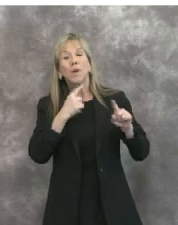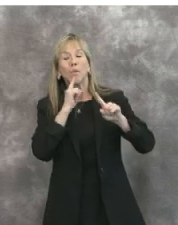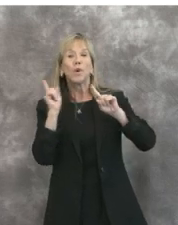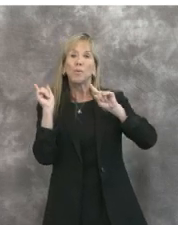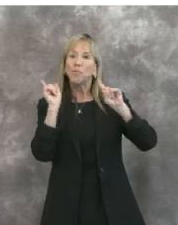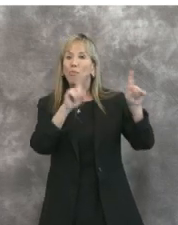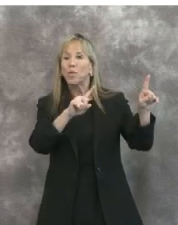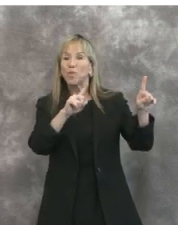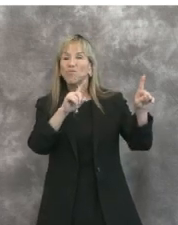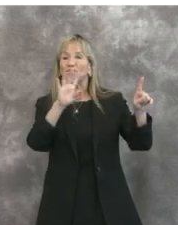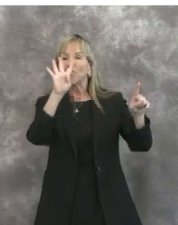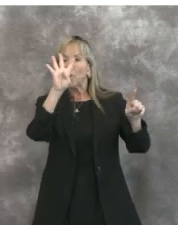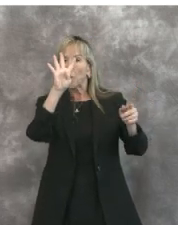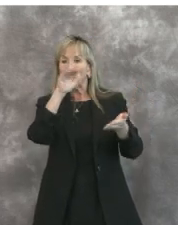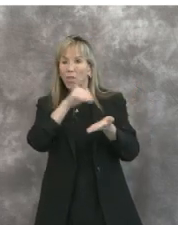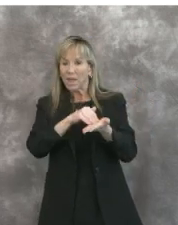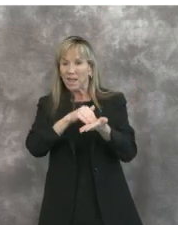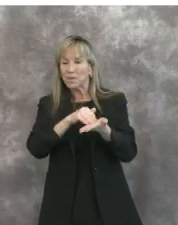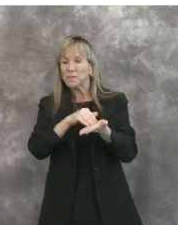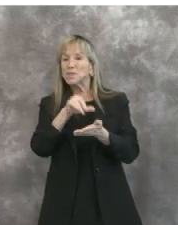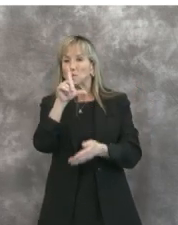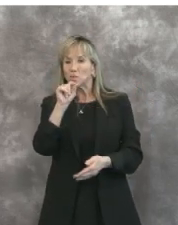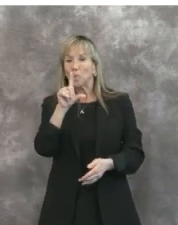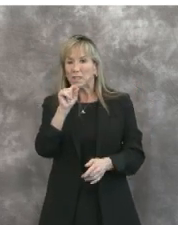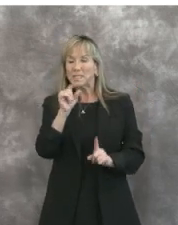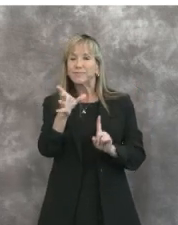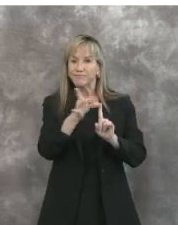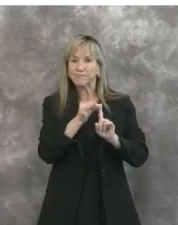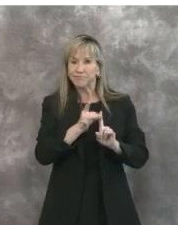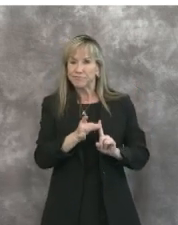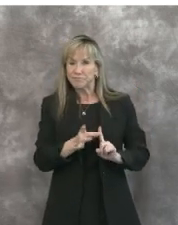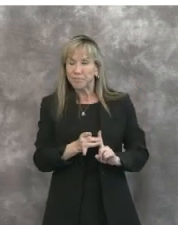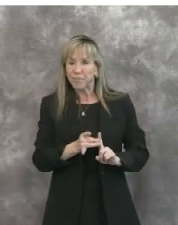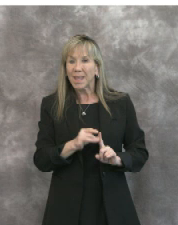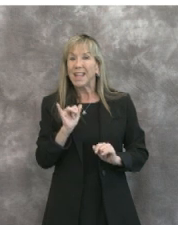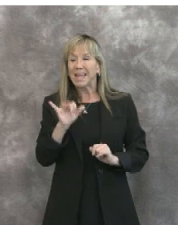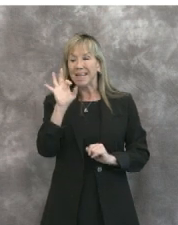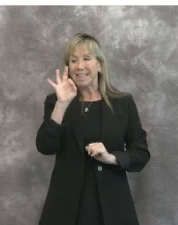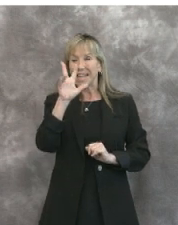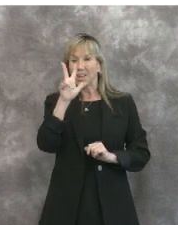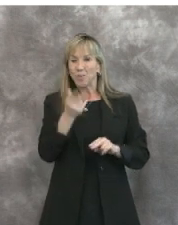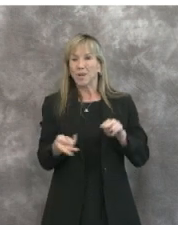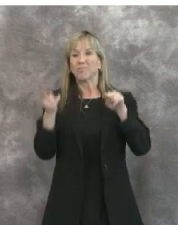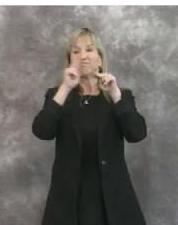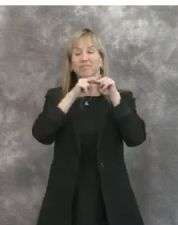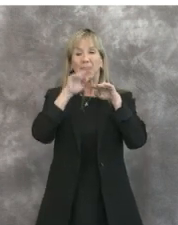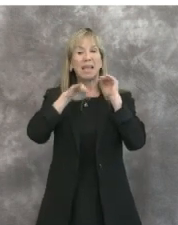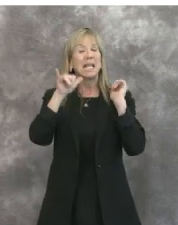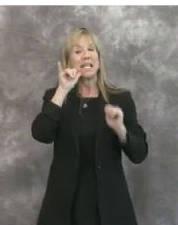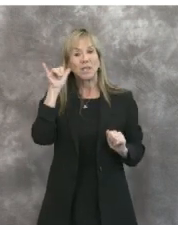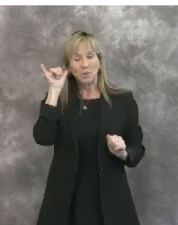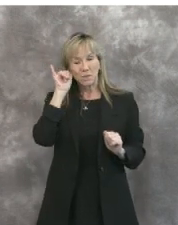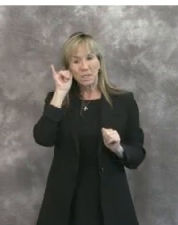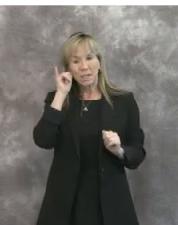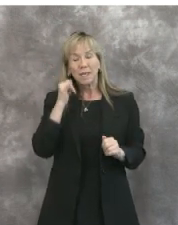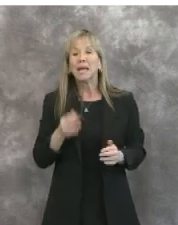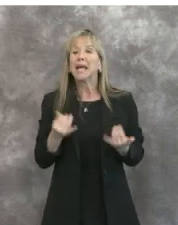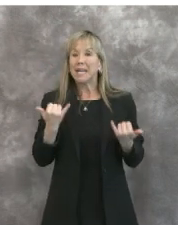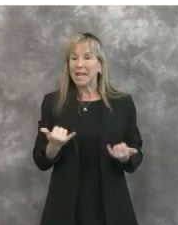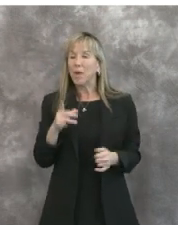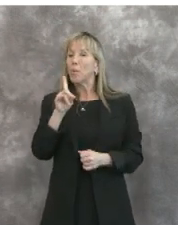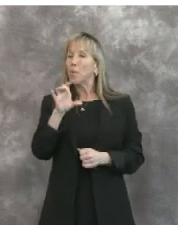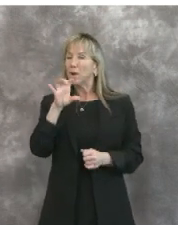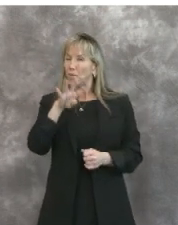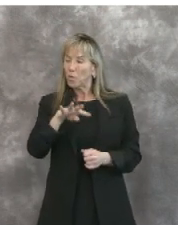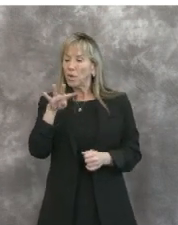now 4,020 cases, which is 93 more cases than yesterday, as well as